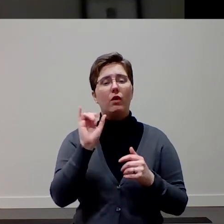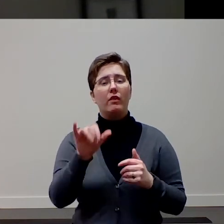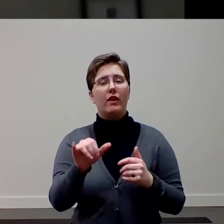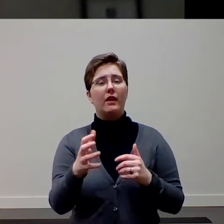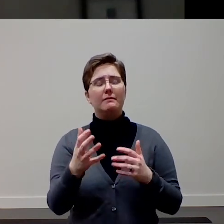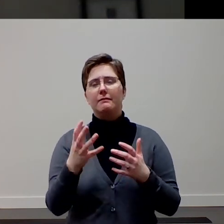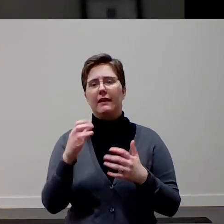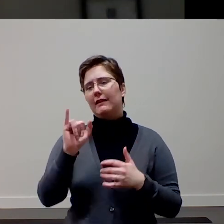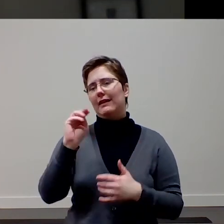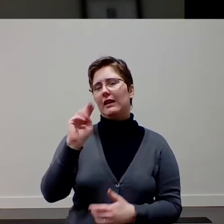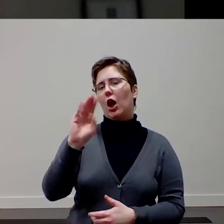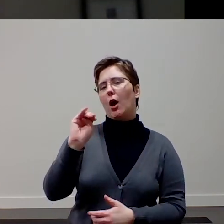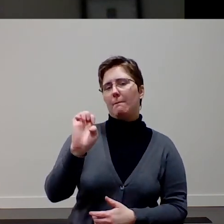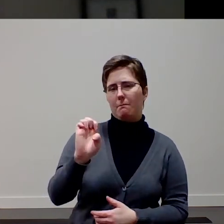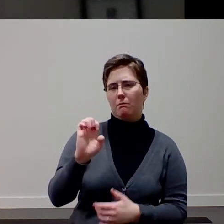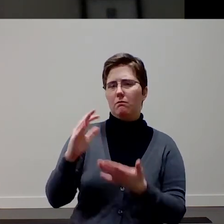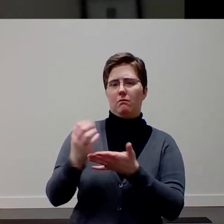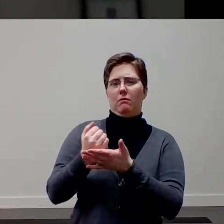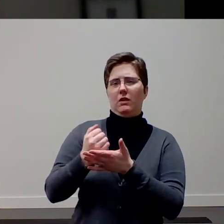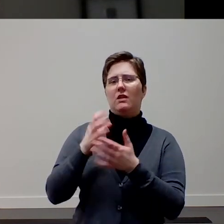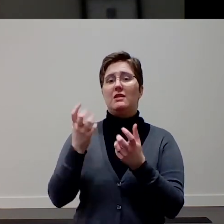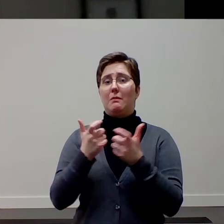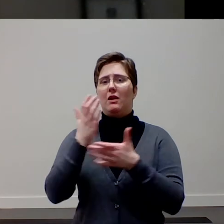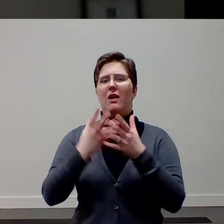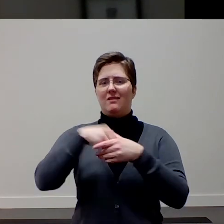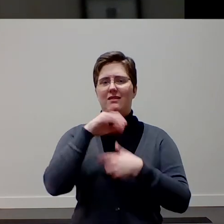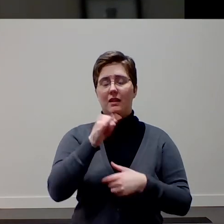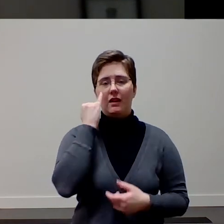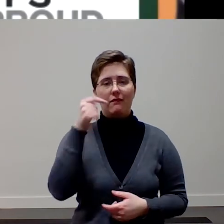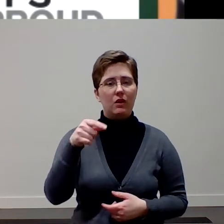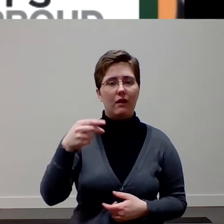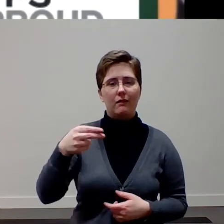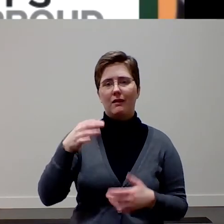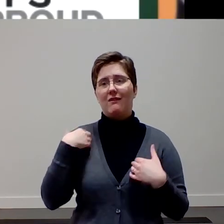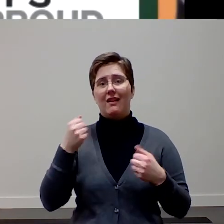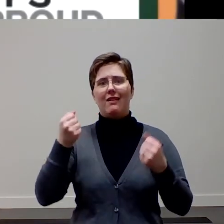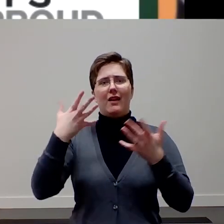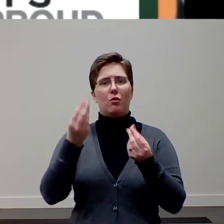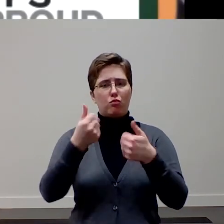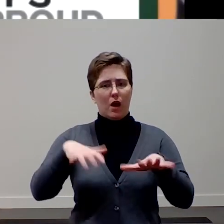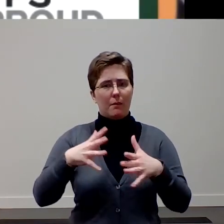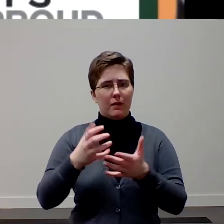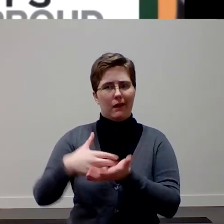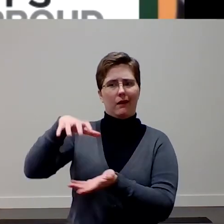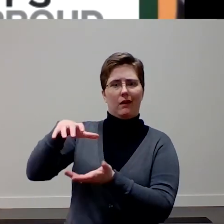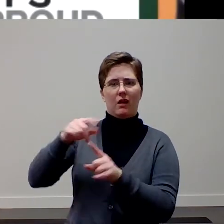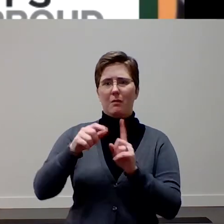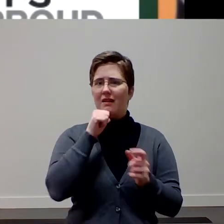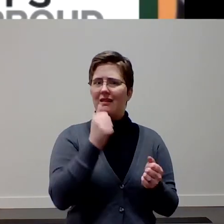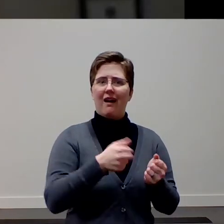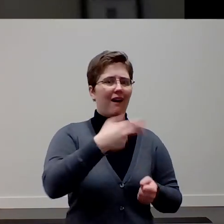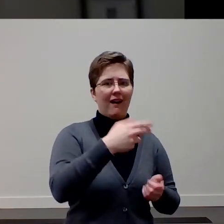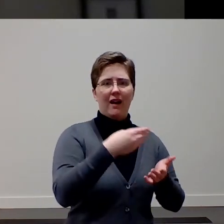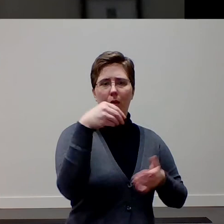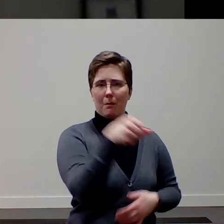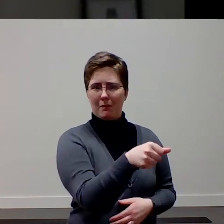out of executive session and to get into regular session. So moved. So moved. Seconded.